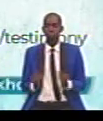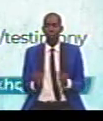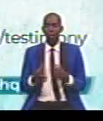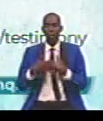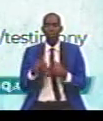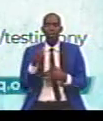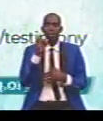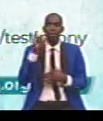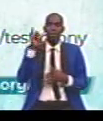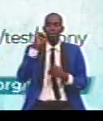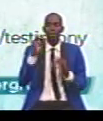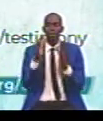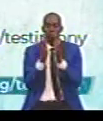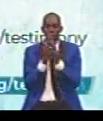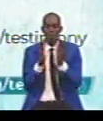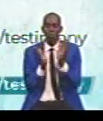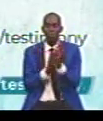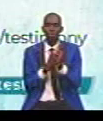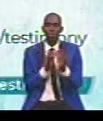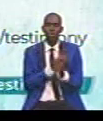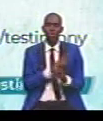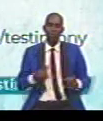prayer. Praise the Lord."